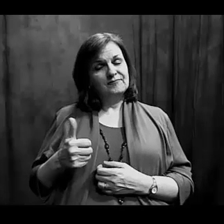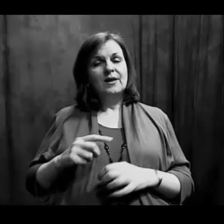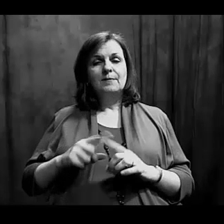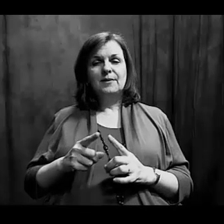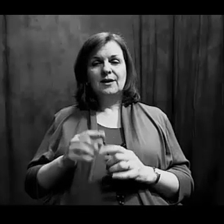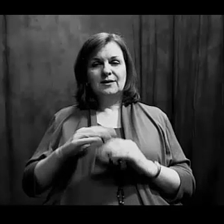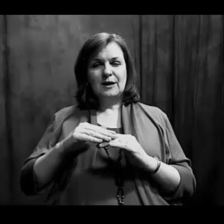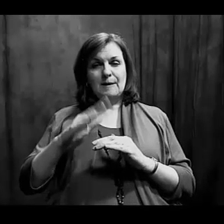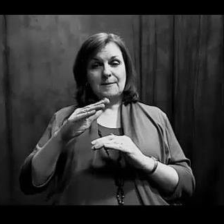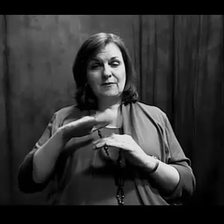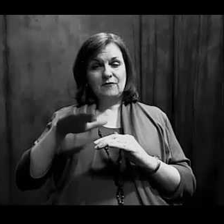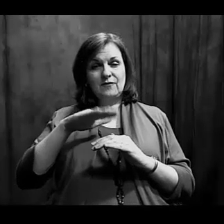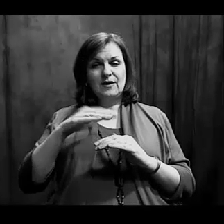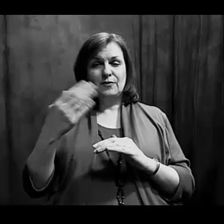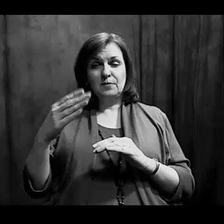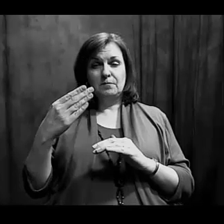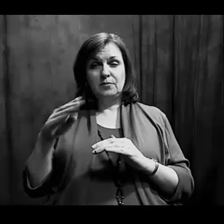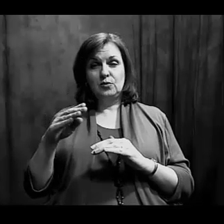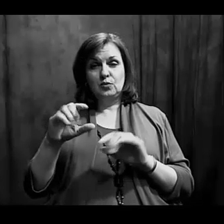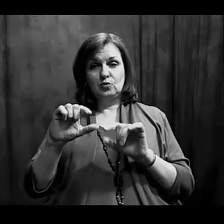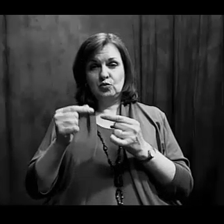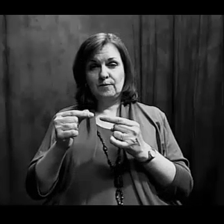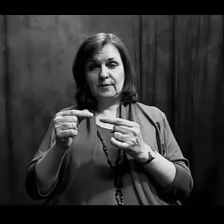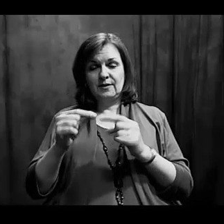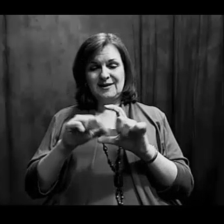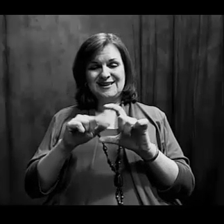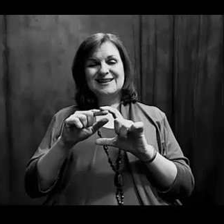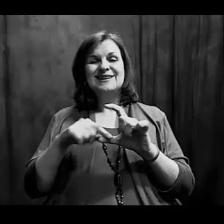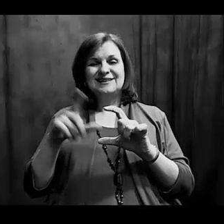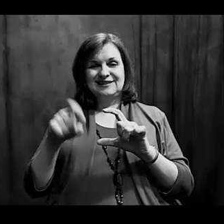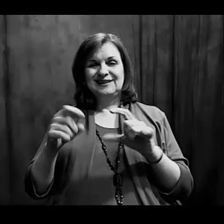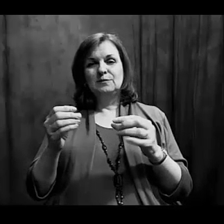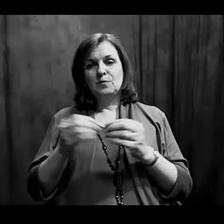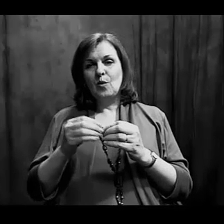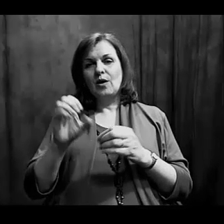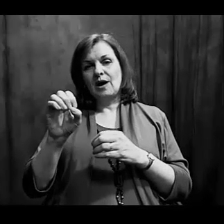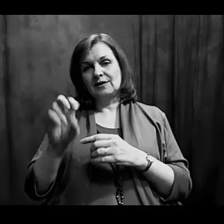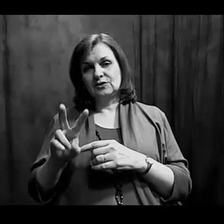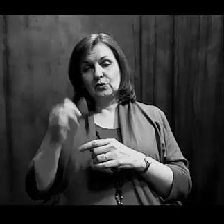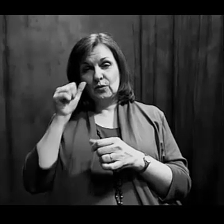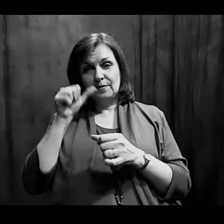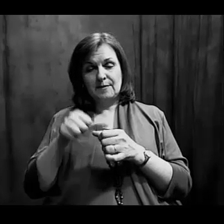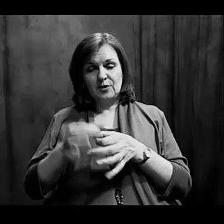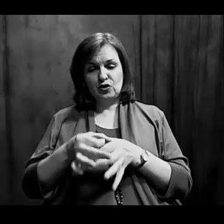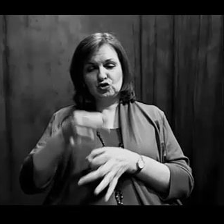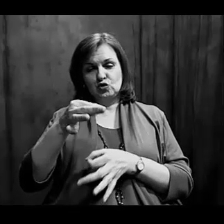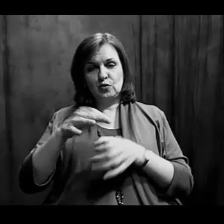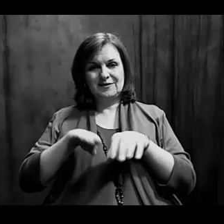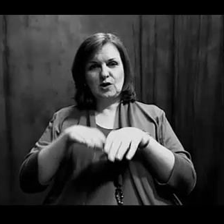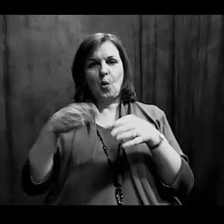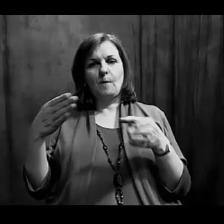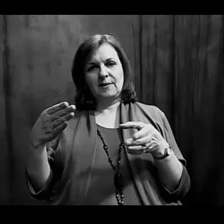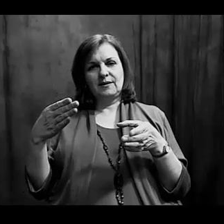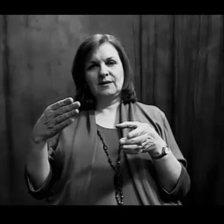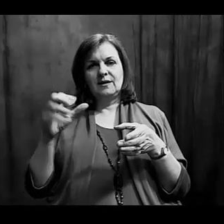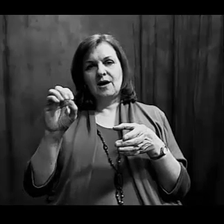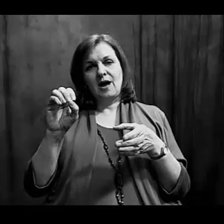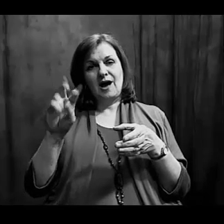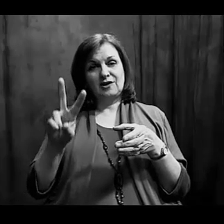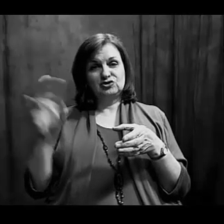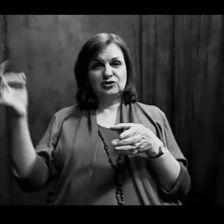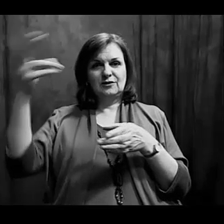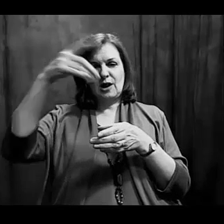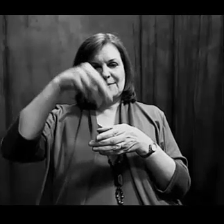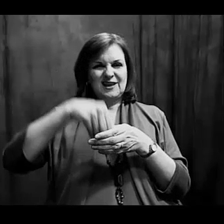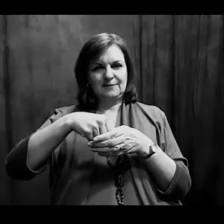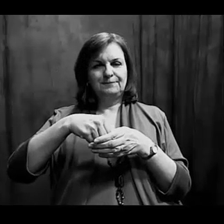quite well, as opposed to the blue guy, who needs more access to oxygen. Keep in mind the top